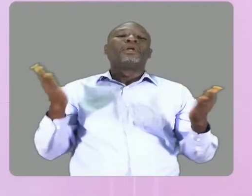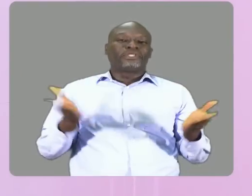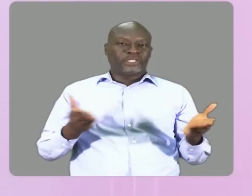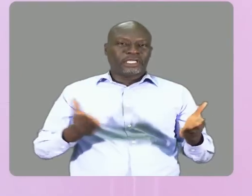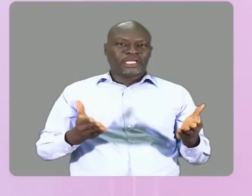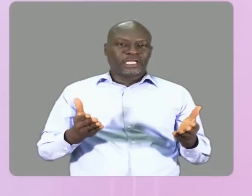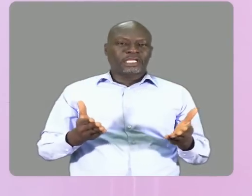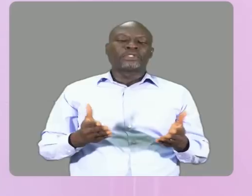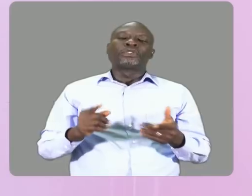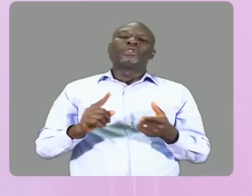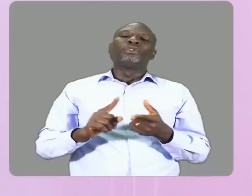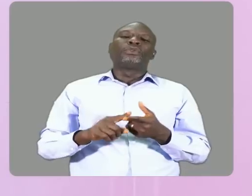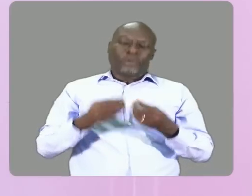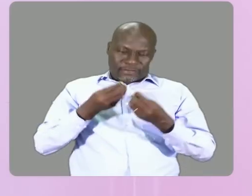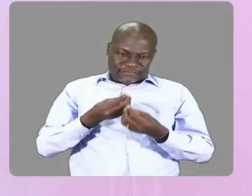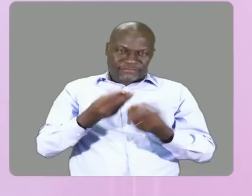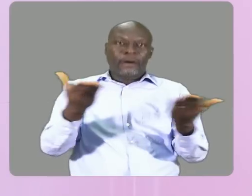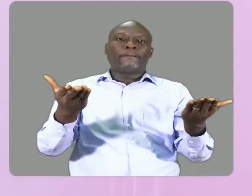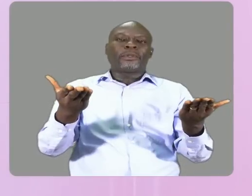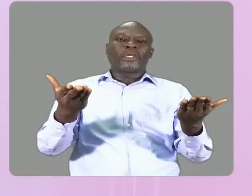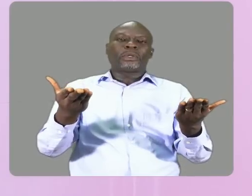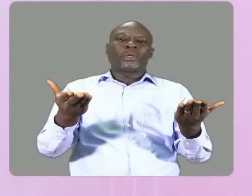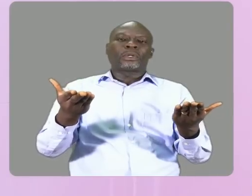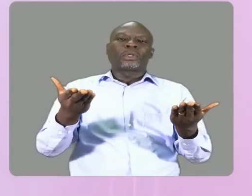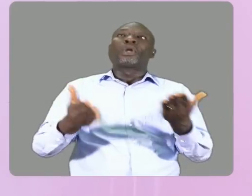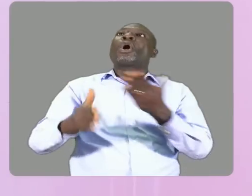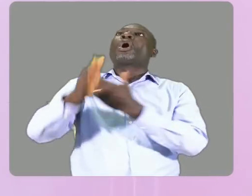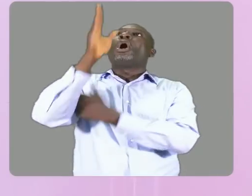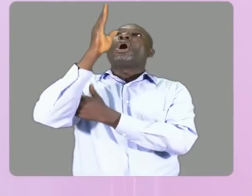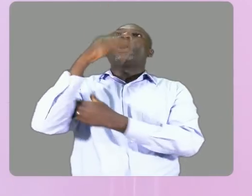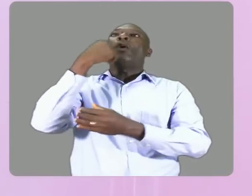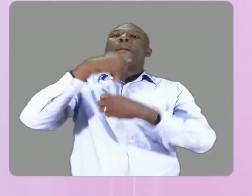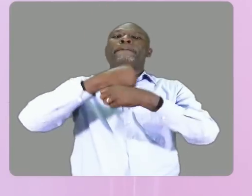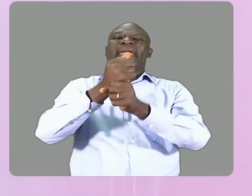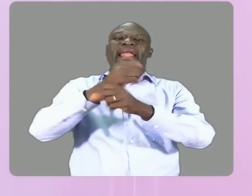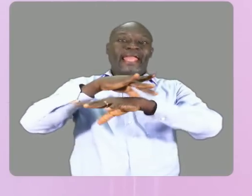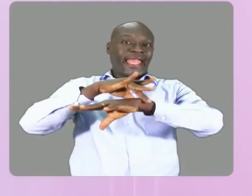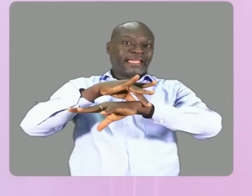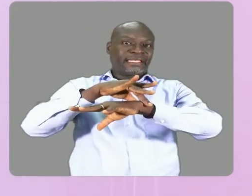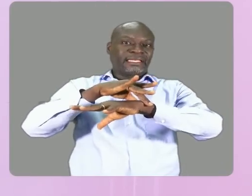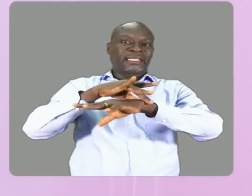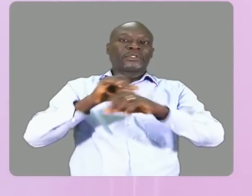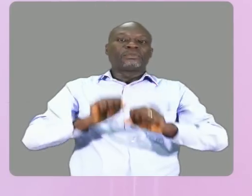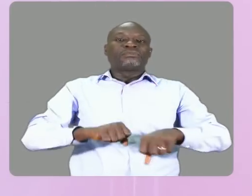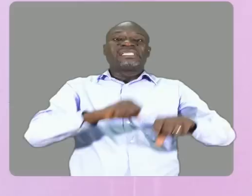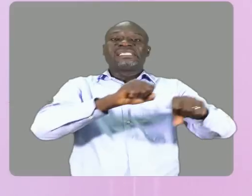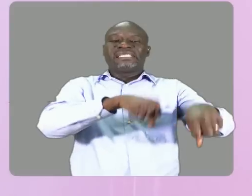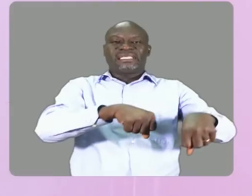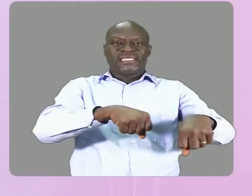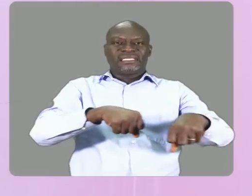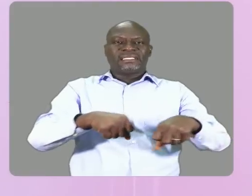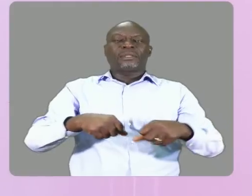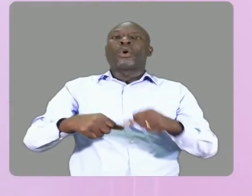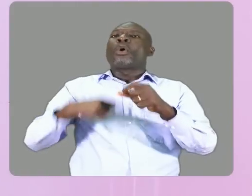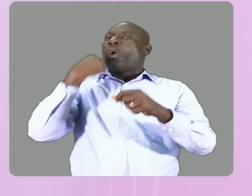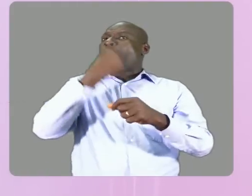osuru nyankopon a obo osuru ene asase epo ene die wo mu no nia osuma ne